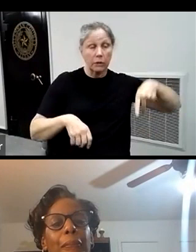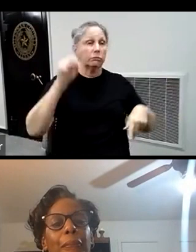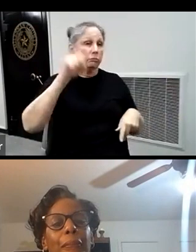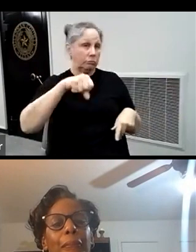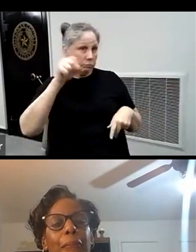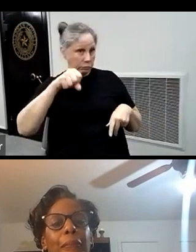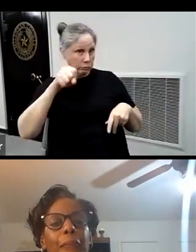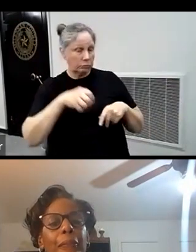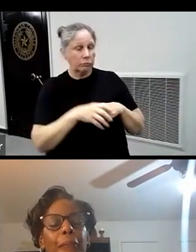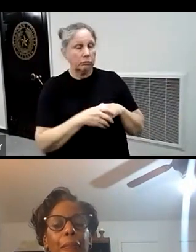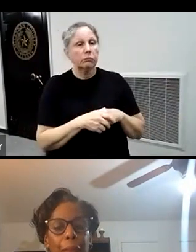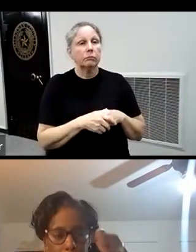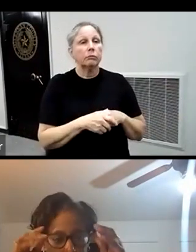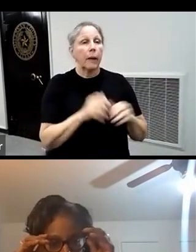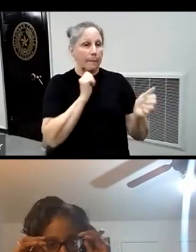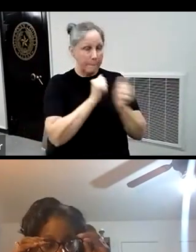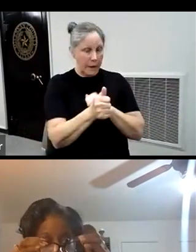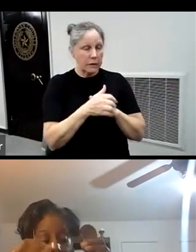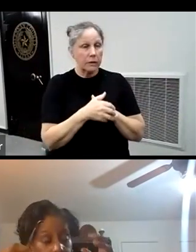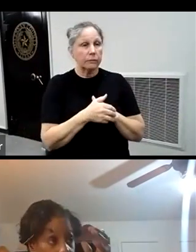Aye. Pass.